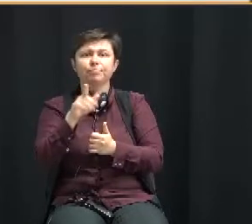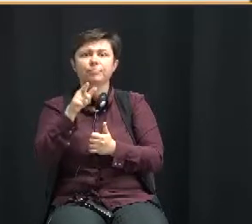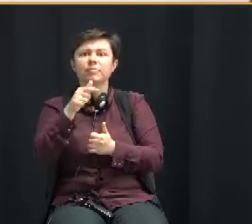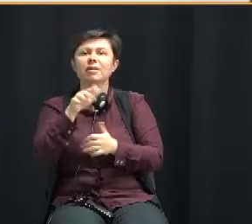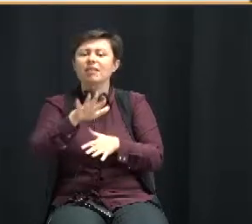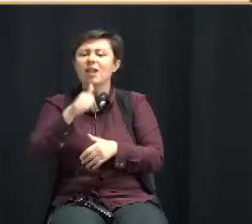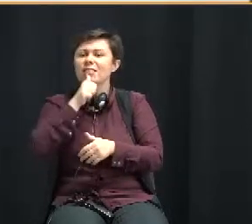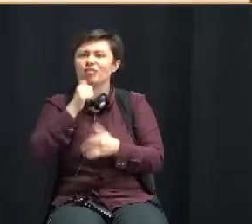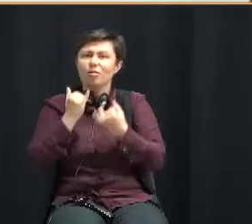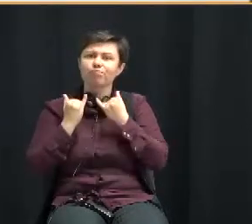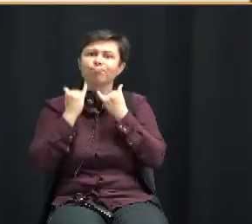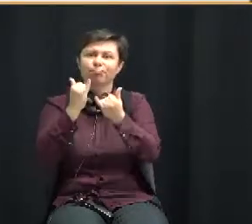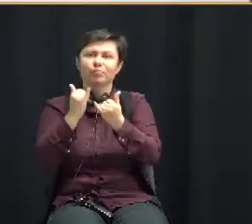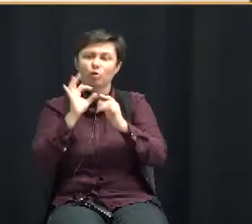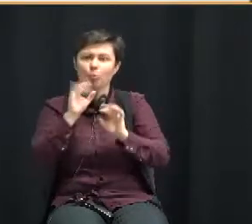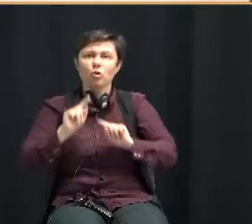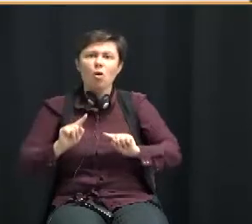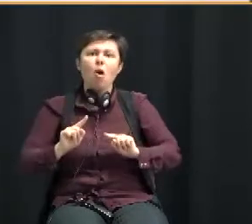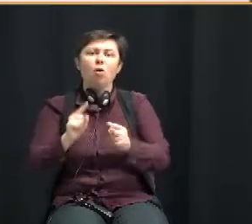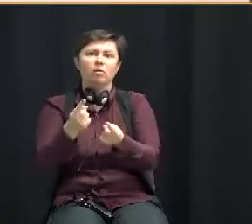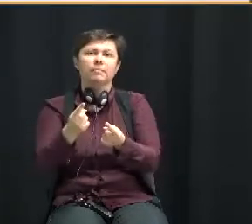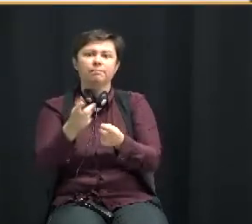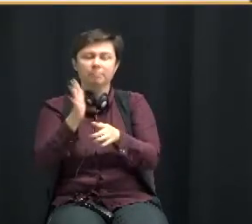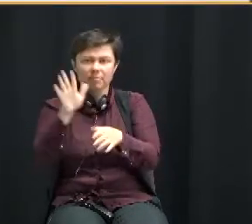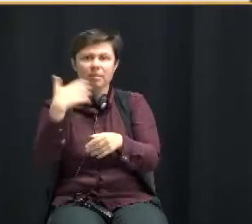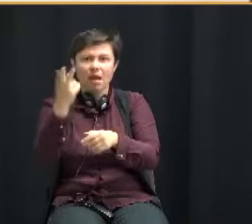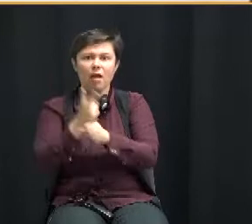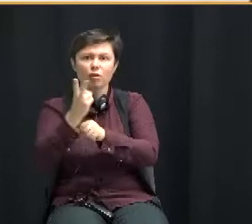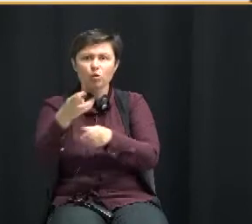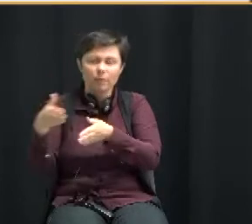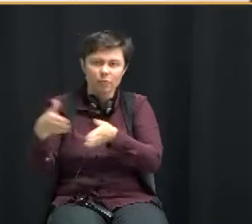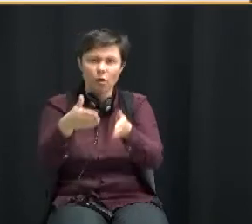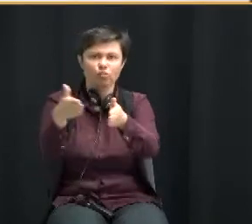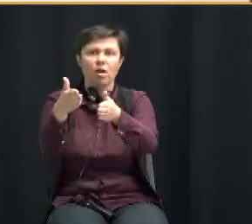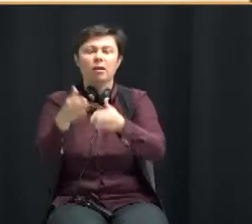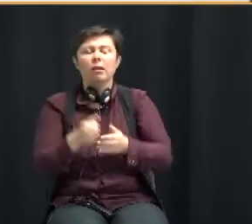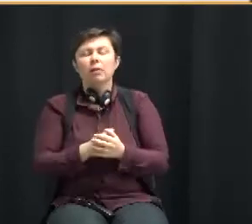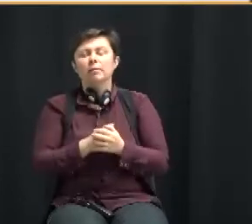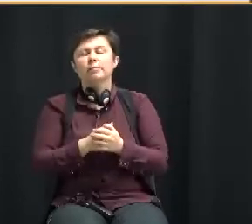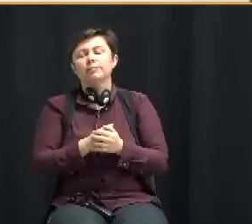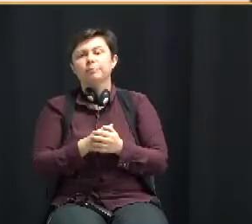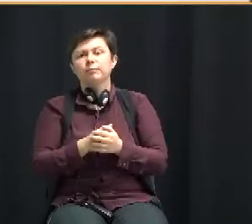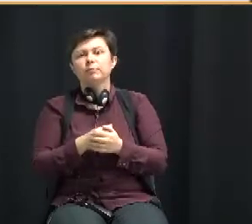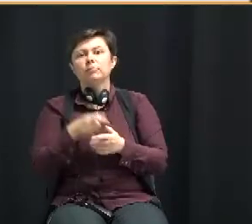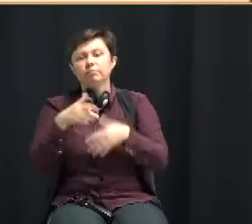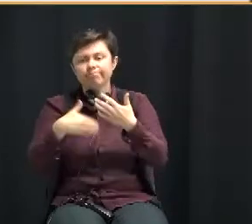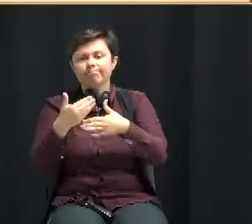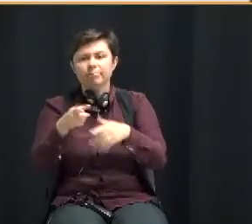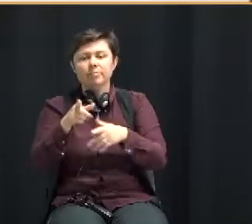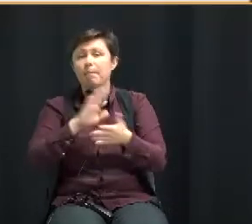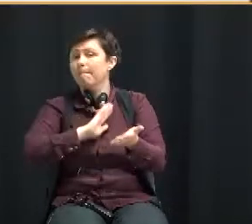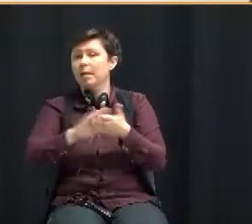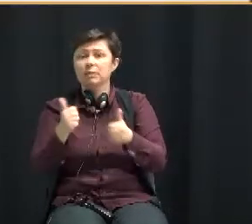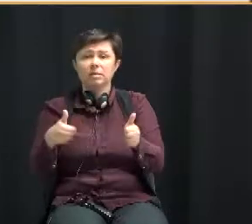assistance, disabled people won't be able to do it, even if they have access to